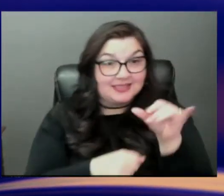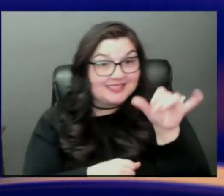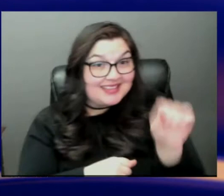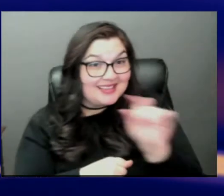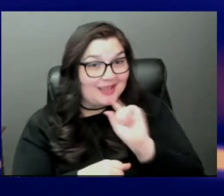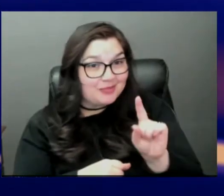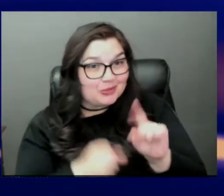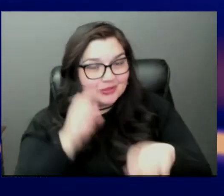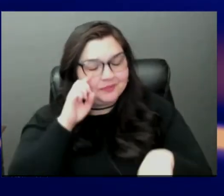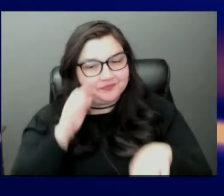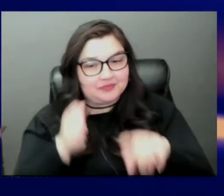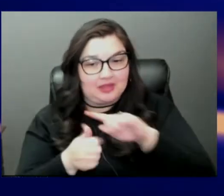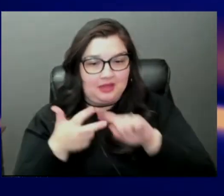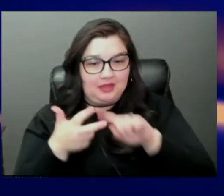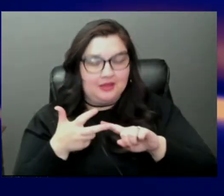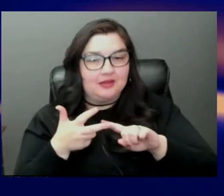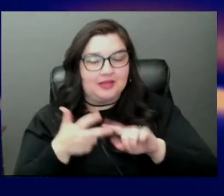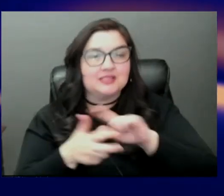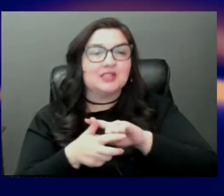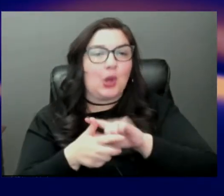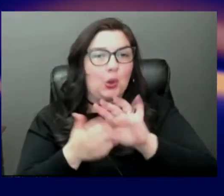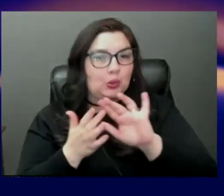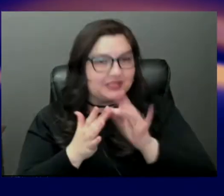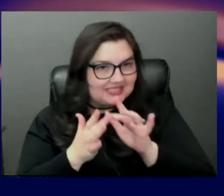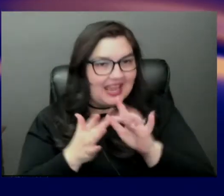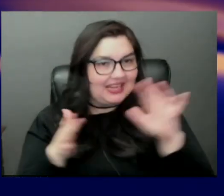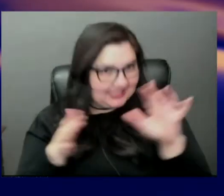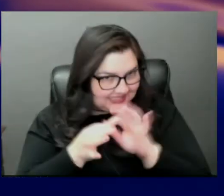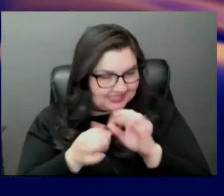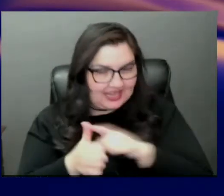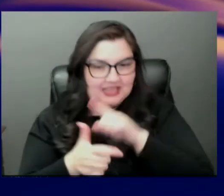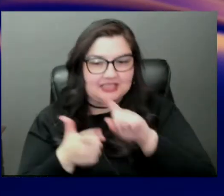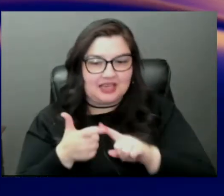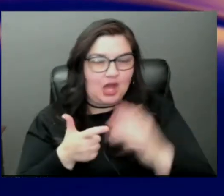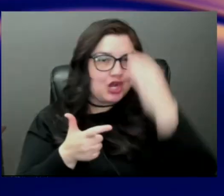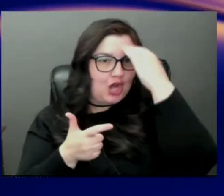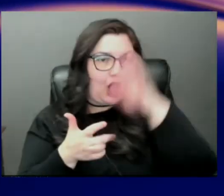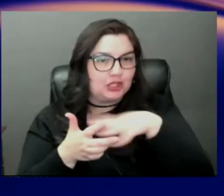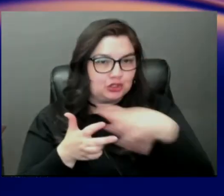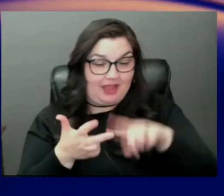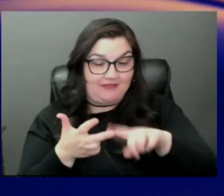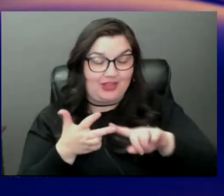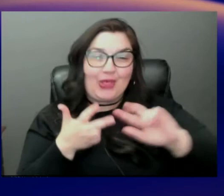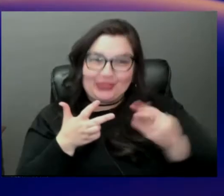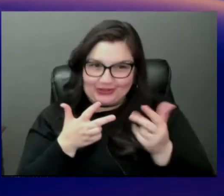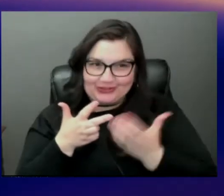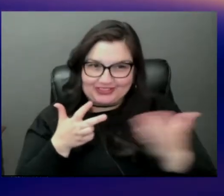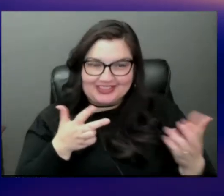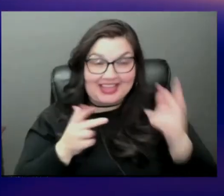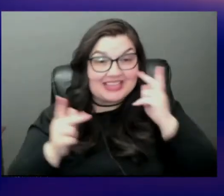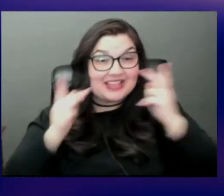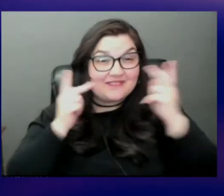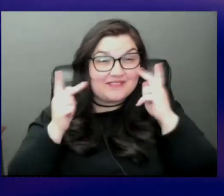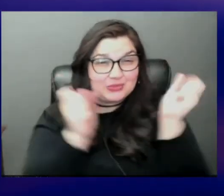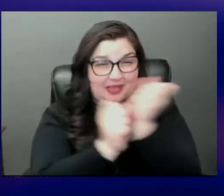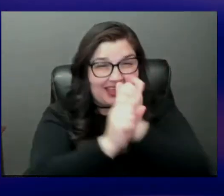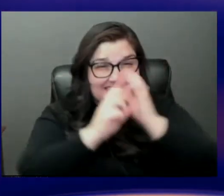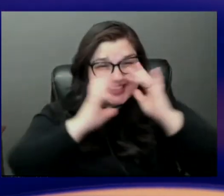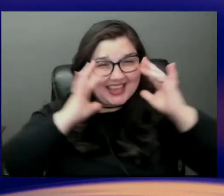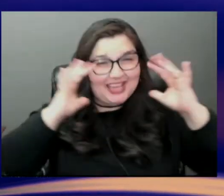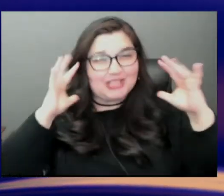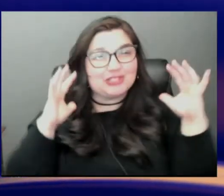pillar, I talked about the data connectors, I talked about the knowledge graph. So the third pillar is visualization. And